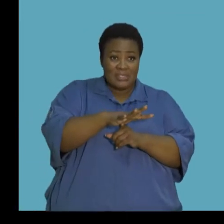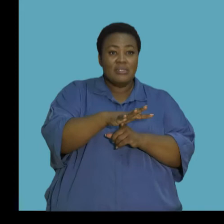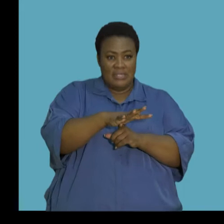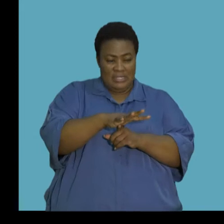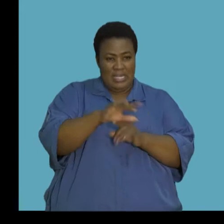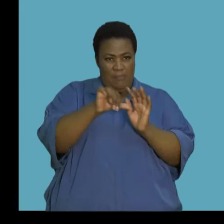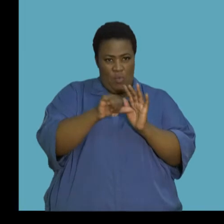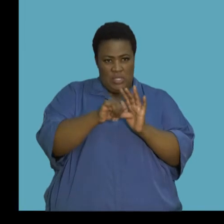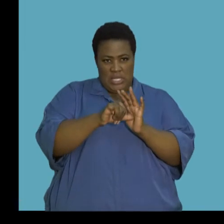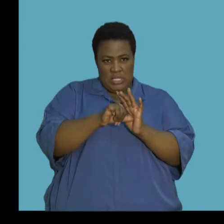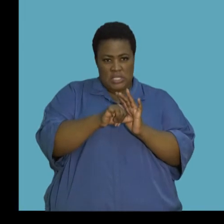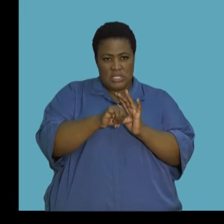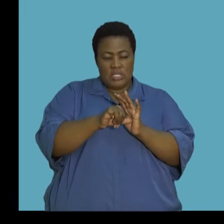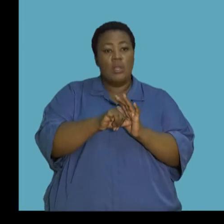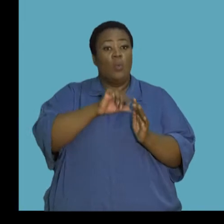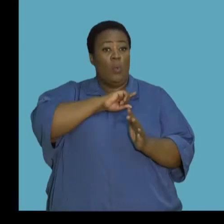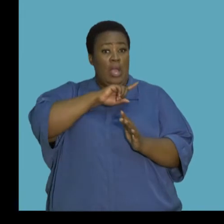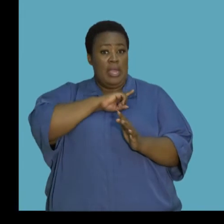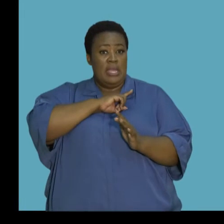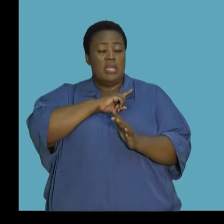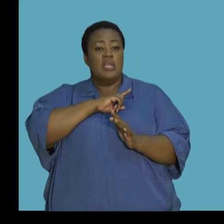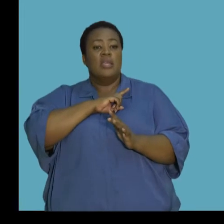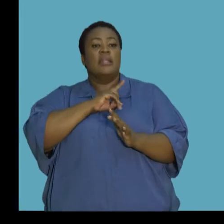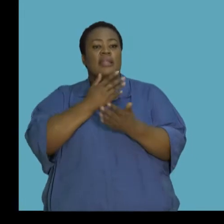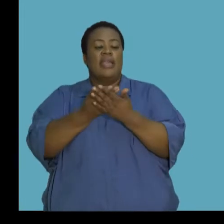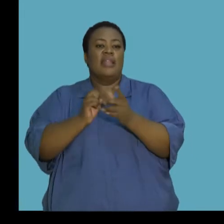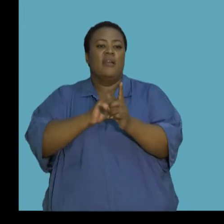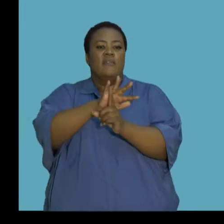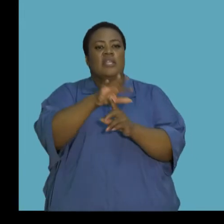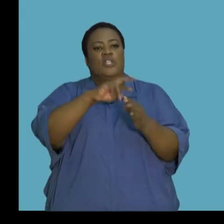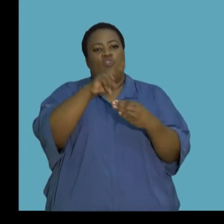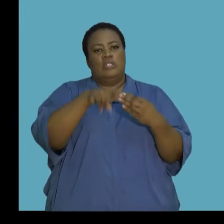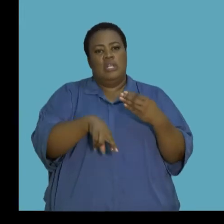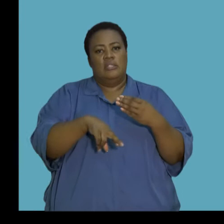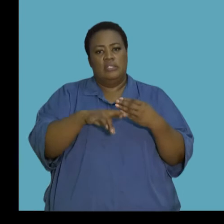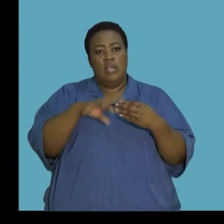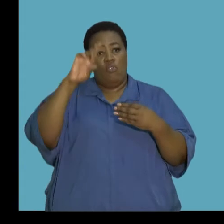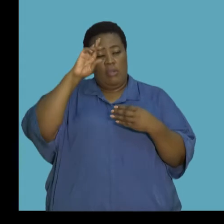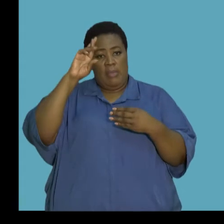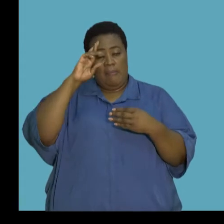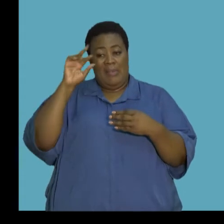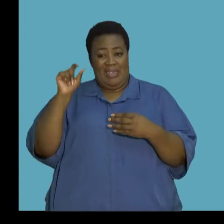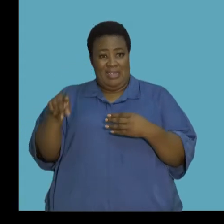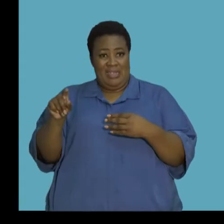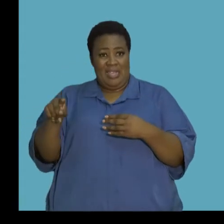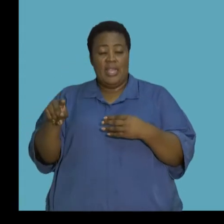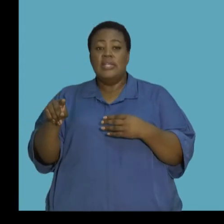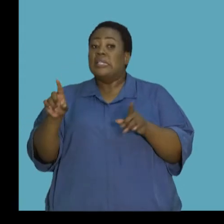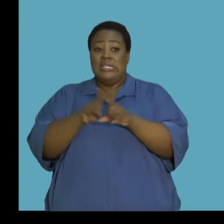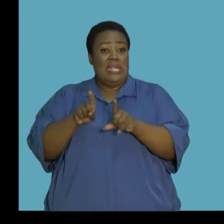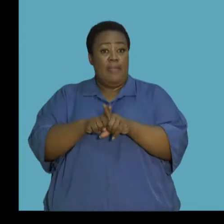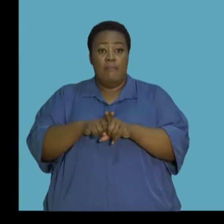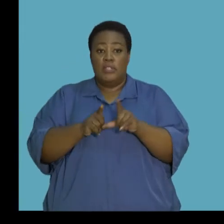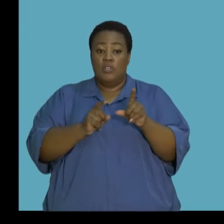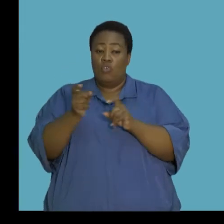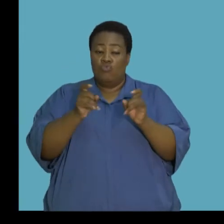variables, but it is important because it has an effect on the results. Remember that it is not the same thing as the control